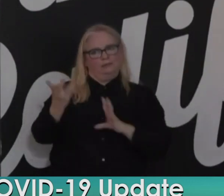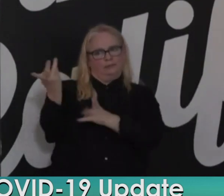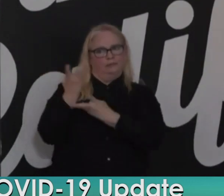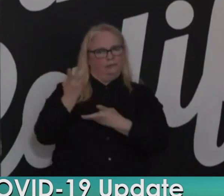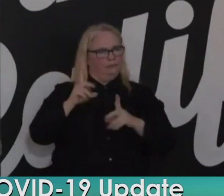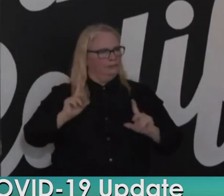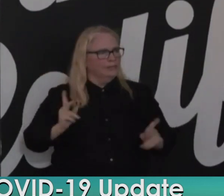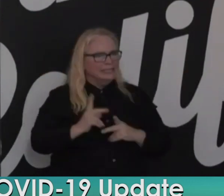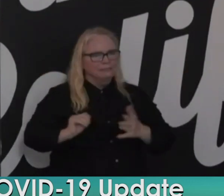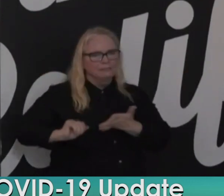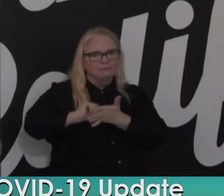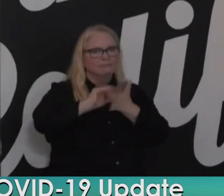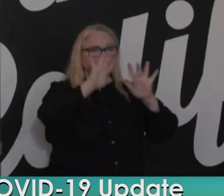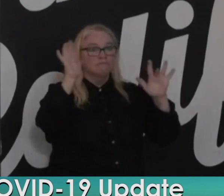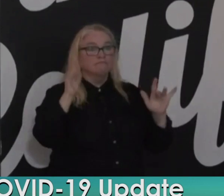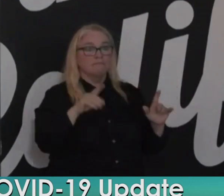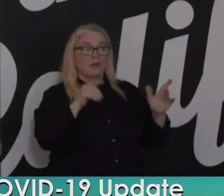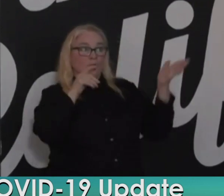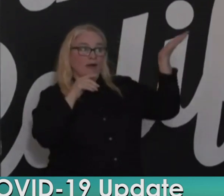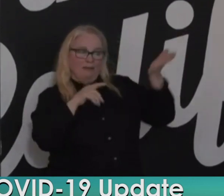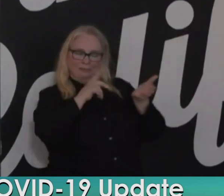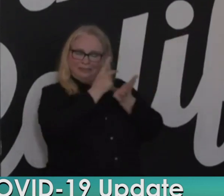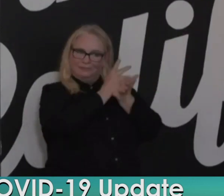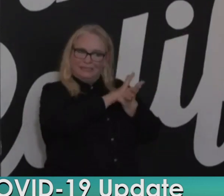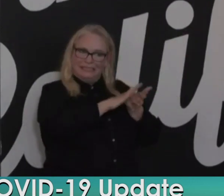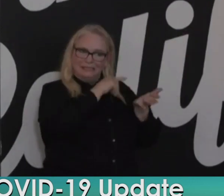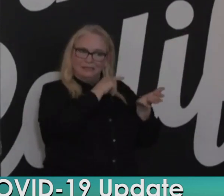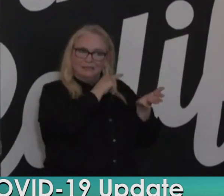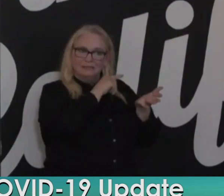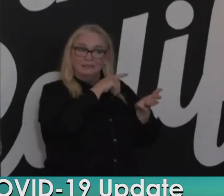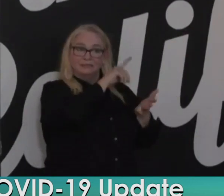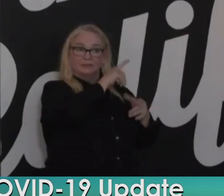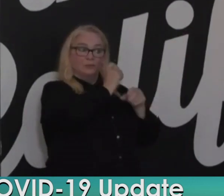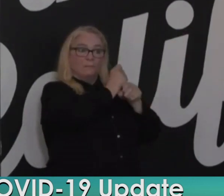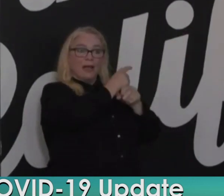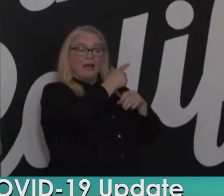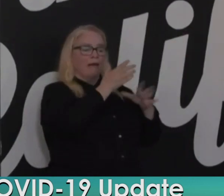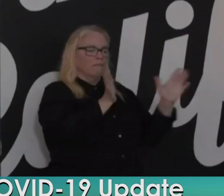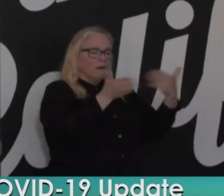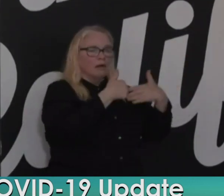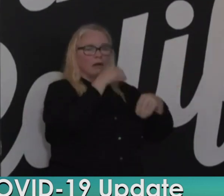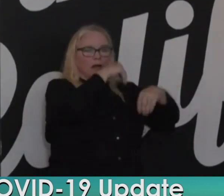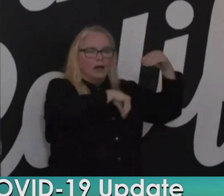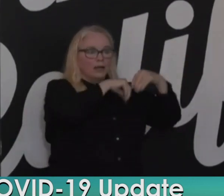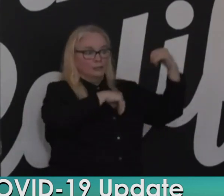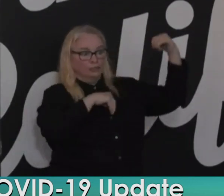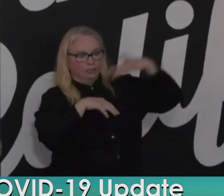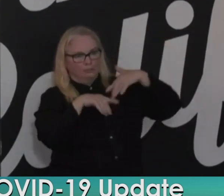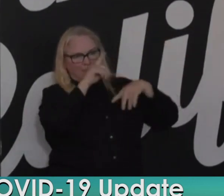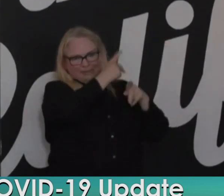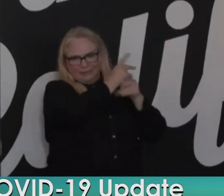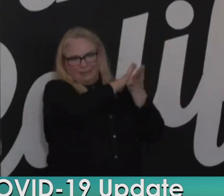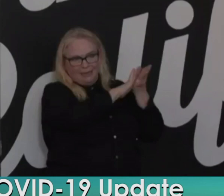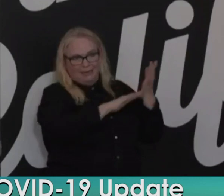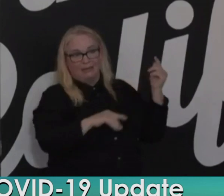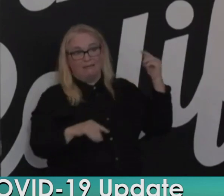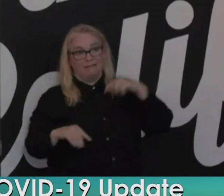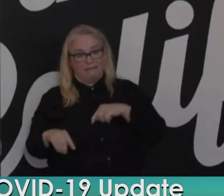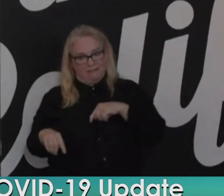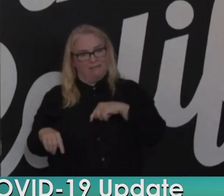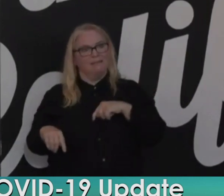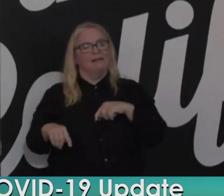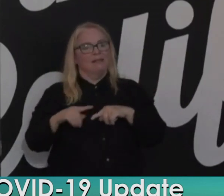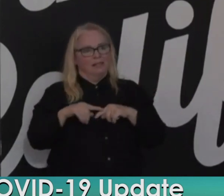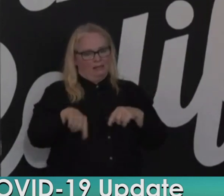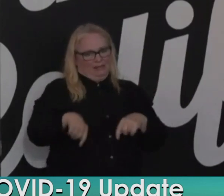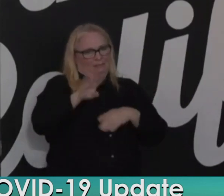supply chain, which will begin to open up manufacturers, logistics to support businesses like this in this new